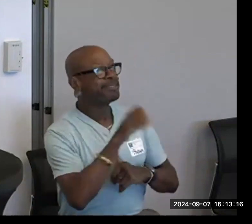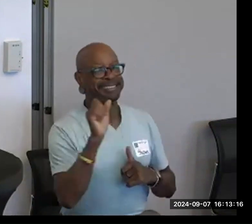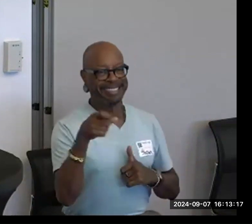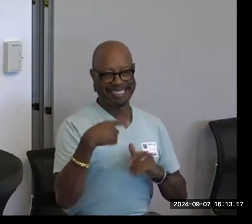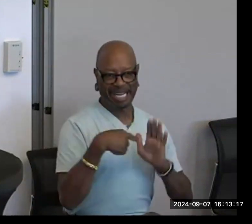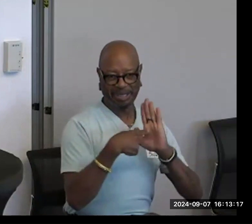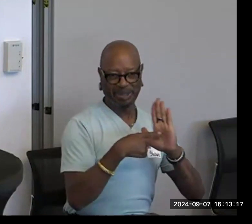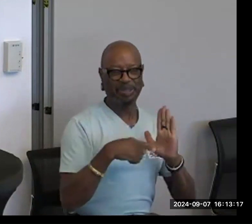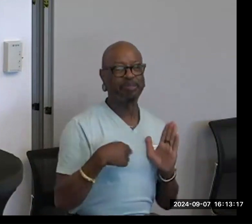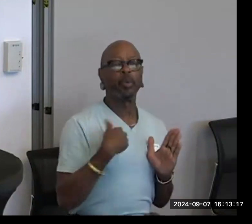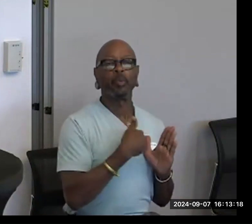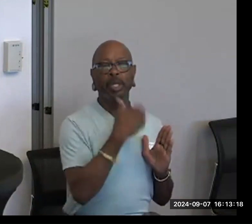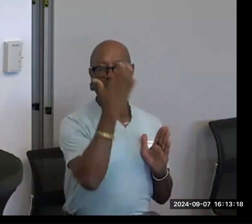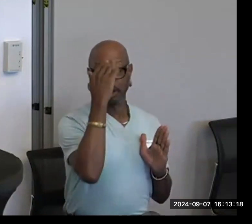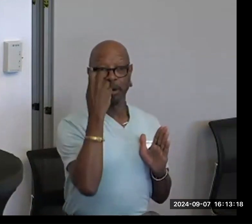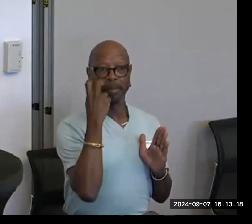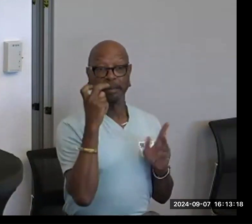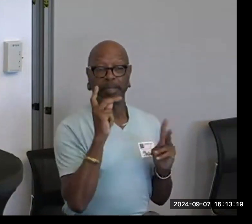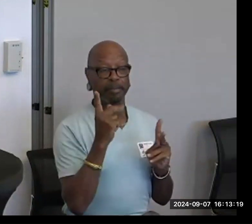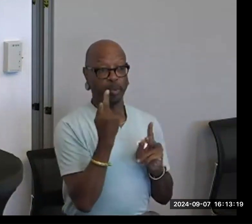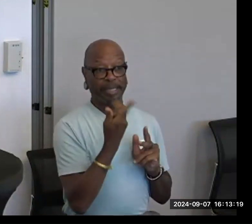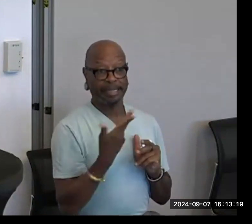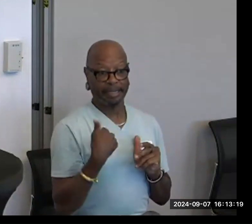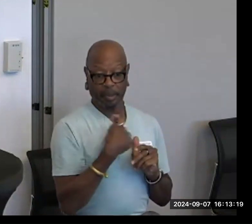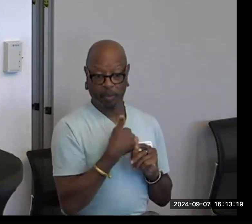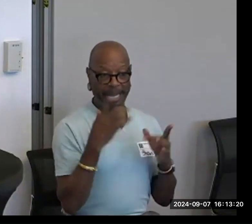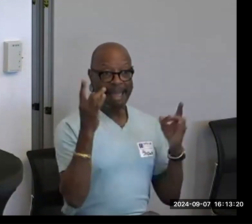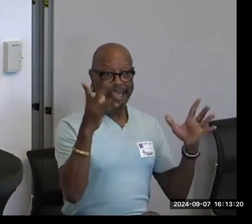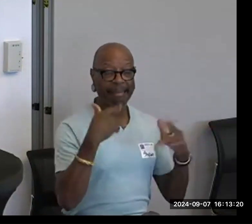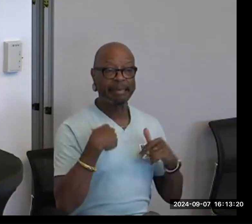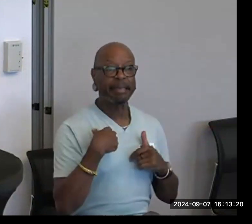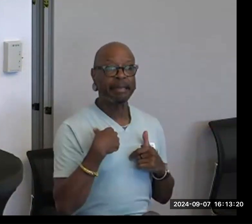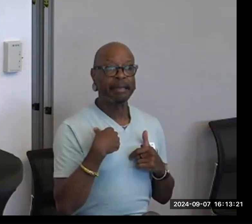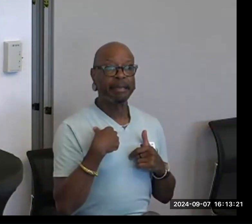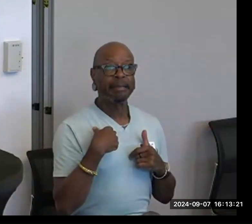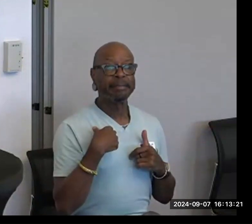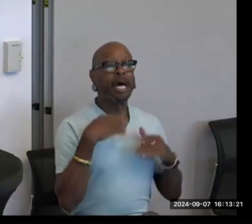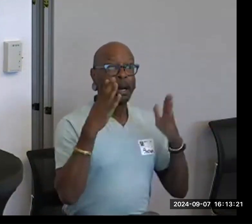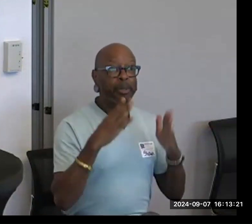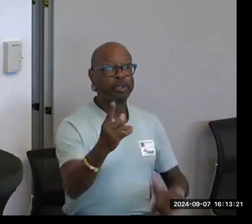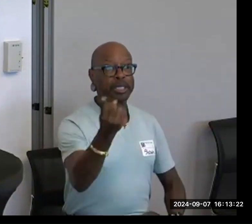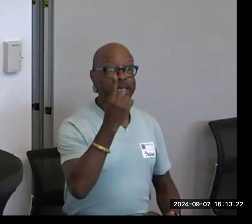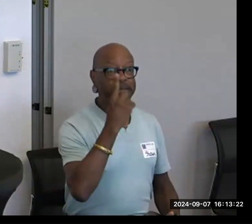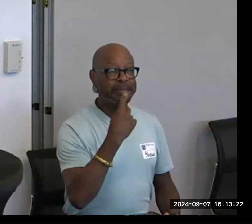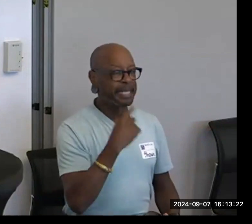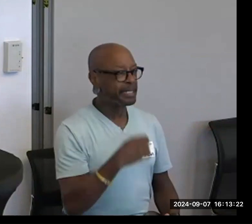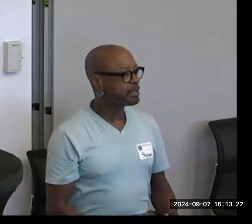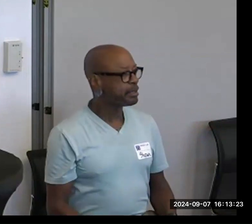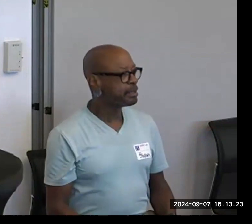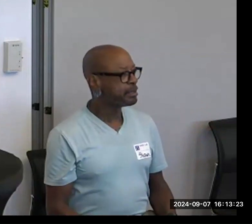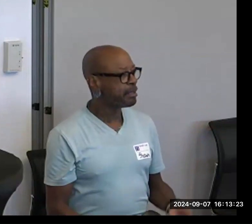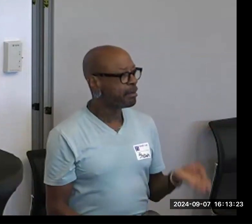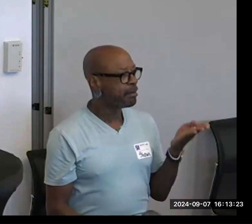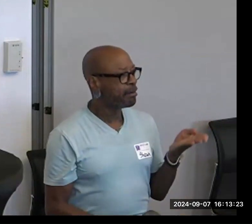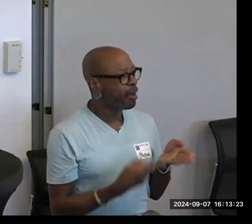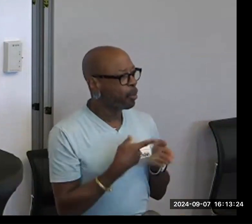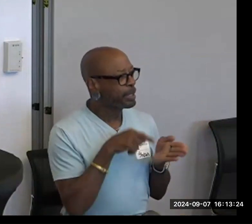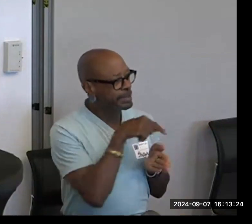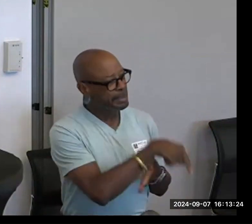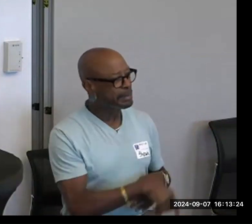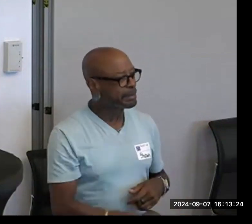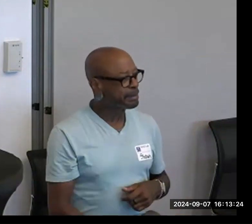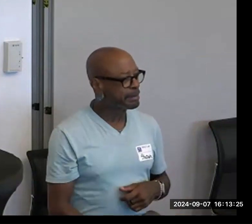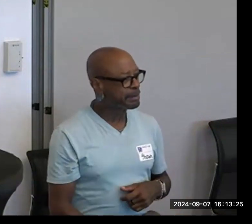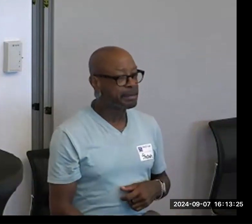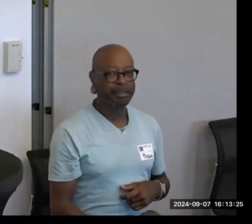and we all know as blind people, one of the things we hate was a sighted person who comes up to you and says, "What is this?"